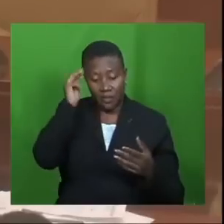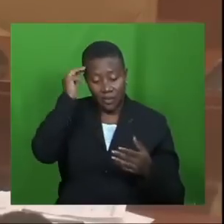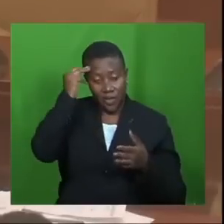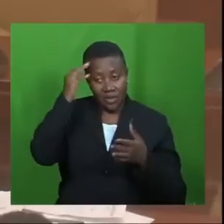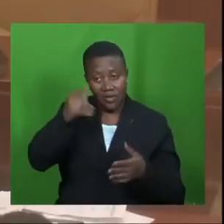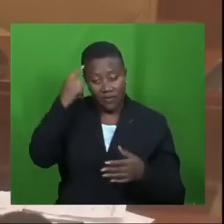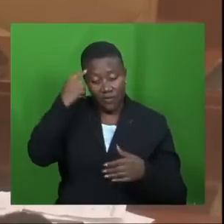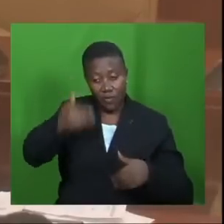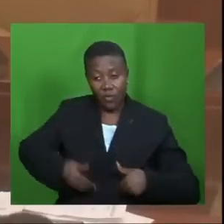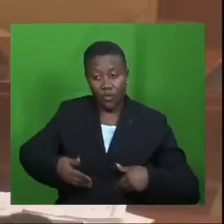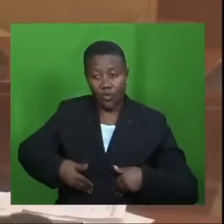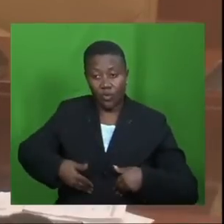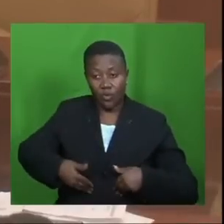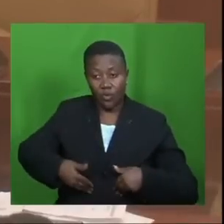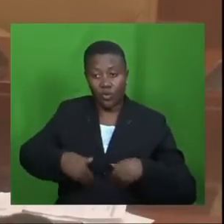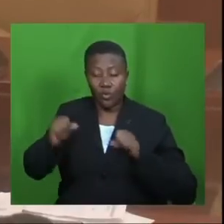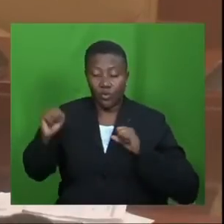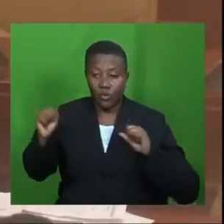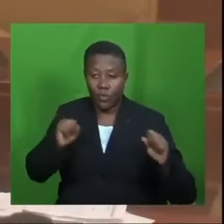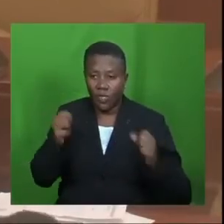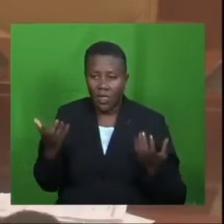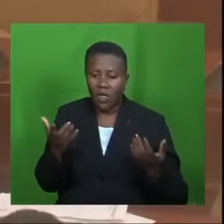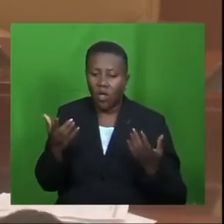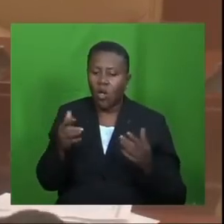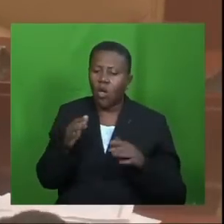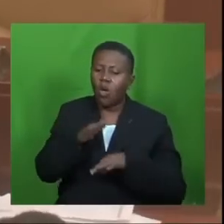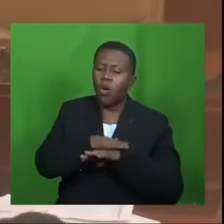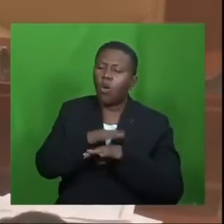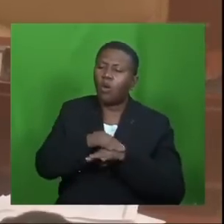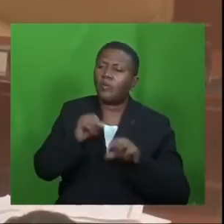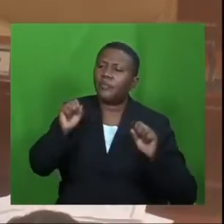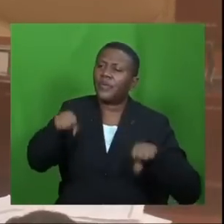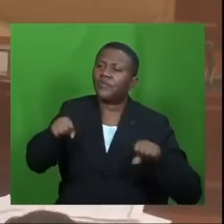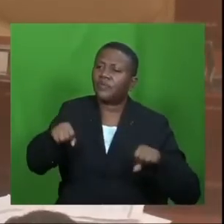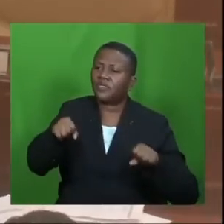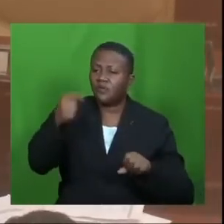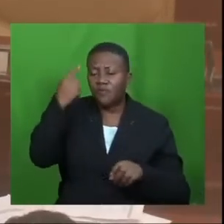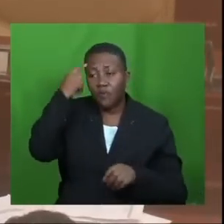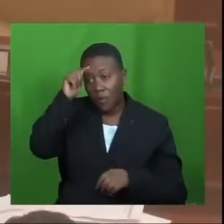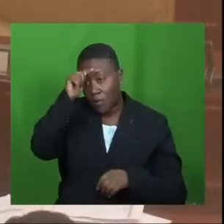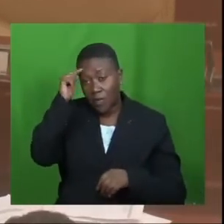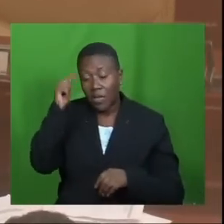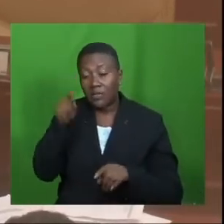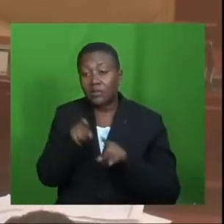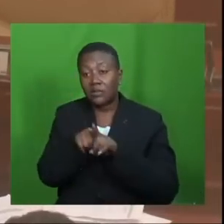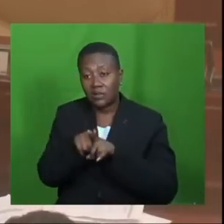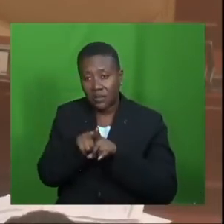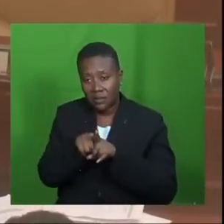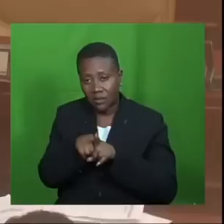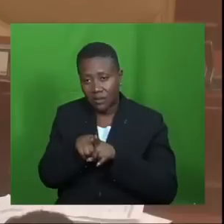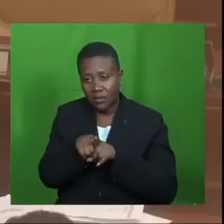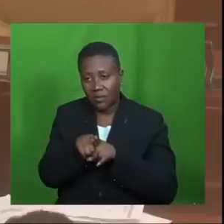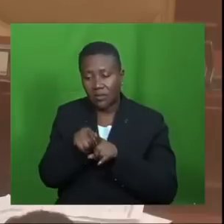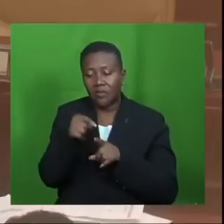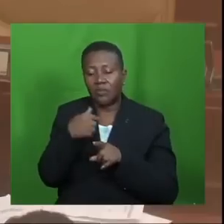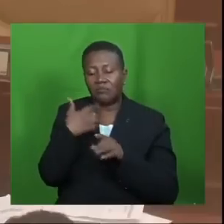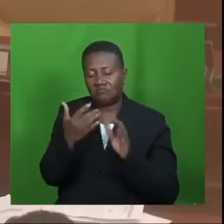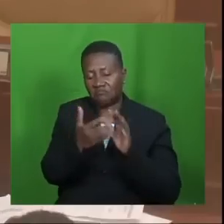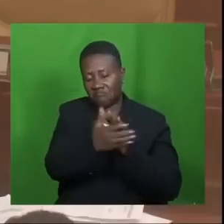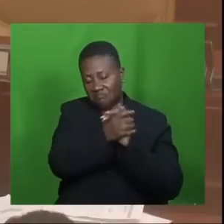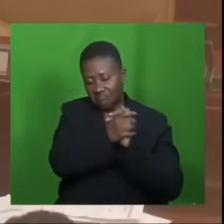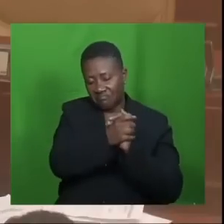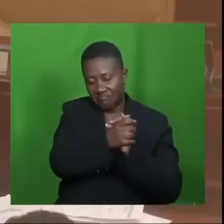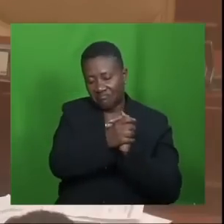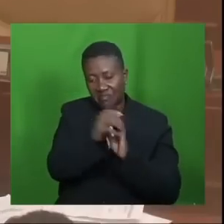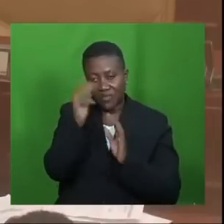Sports on the performance of the Black Stars. Mr. Speaker, I would like to commend the Minister,